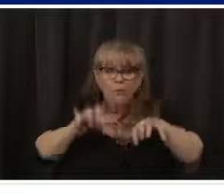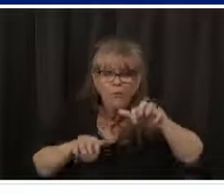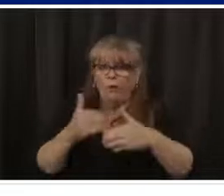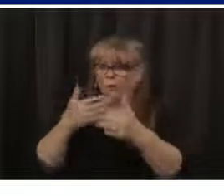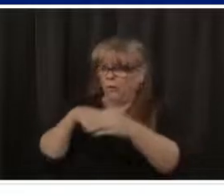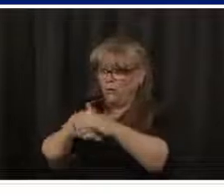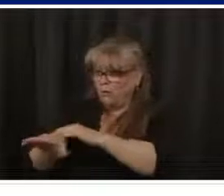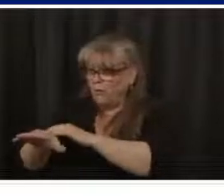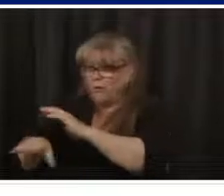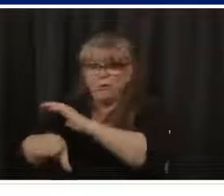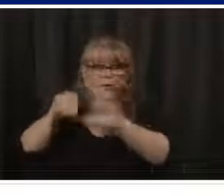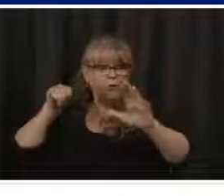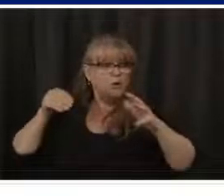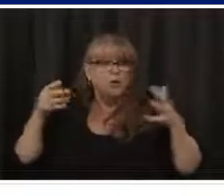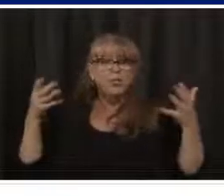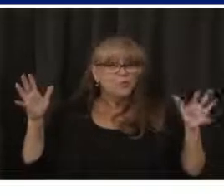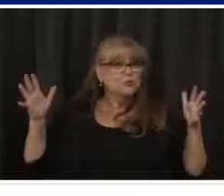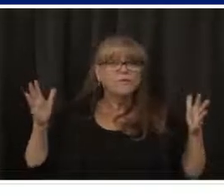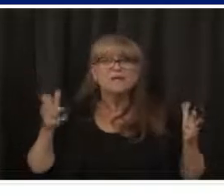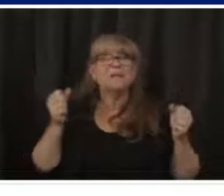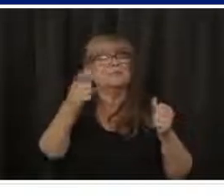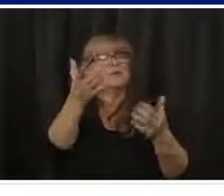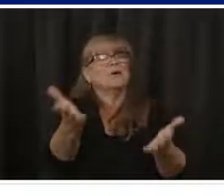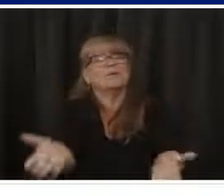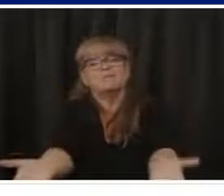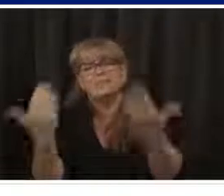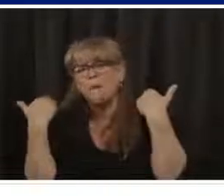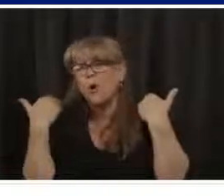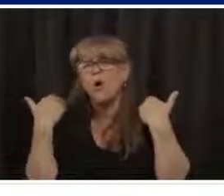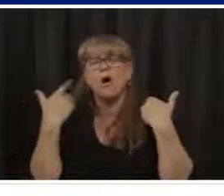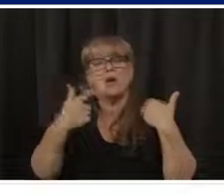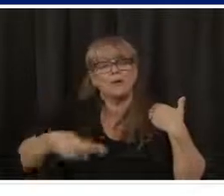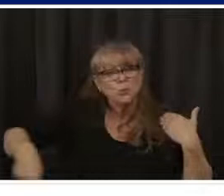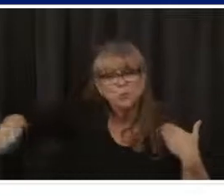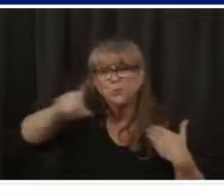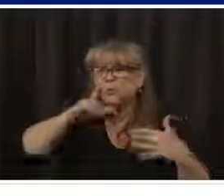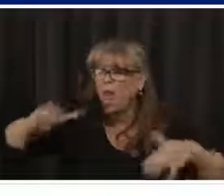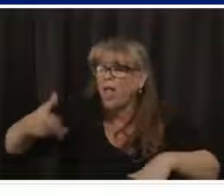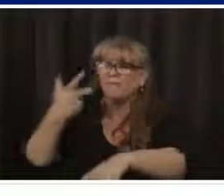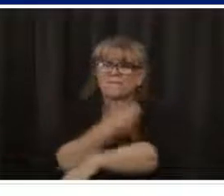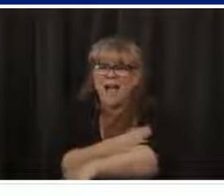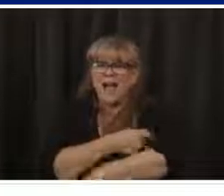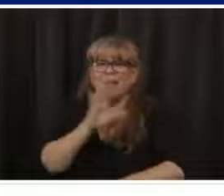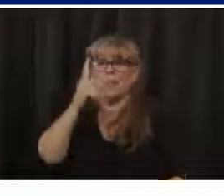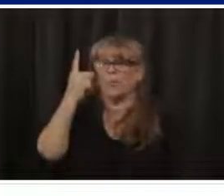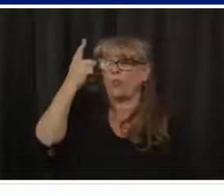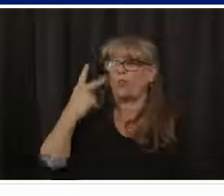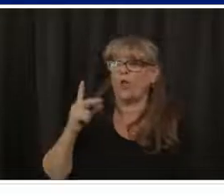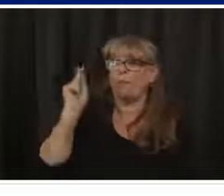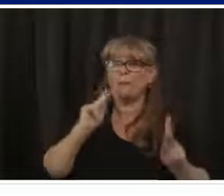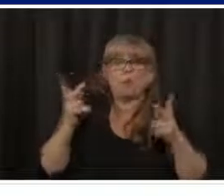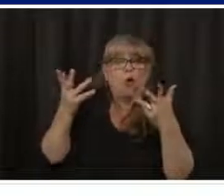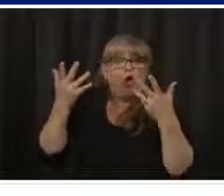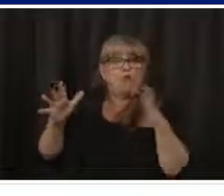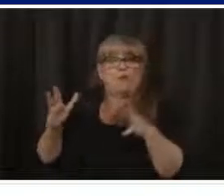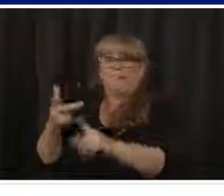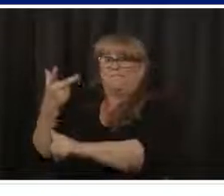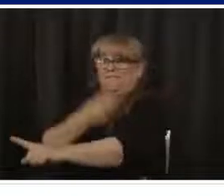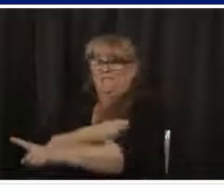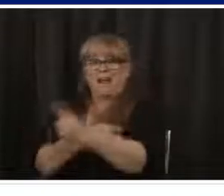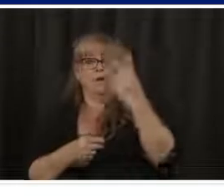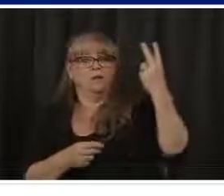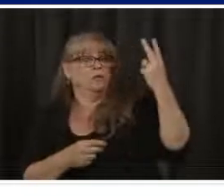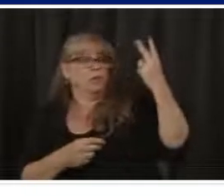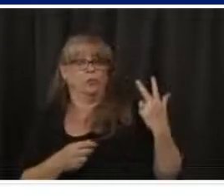upon to get vaccinated. Nearly a third of Coloradans are fully vaccinated, and we're over half of Coloradans,